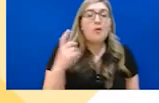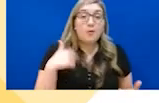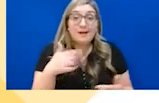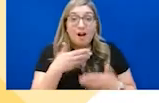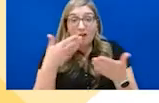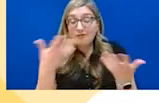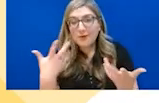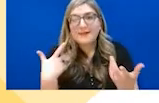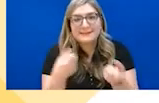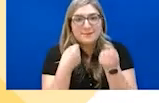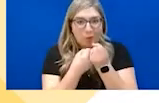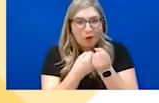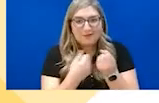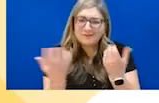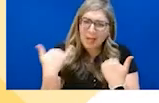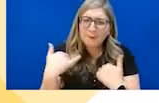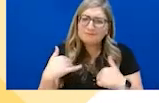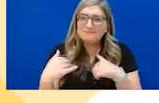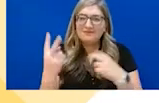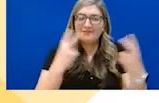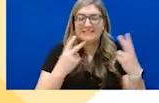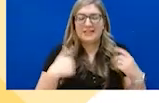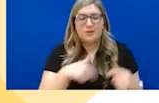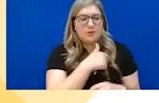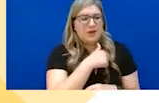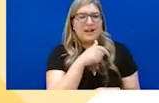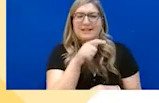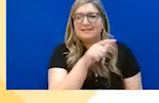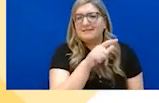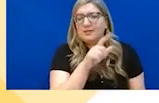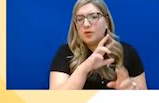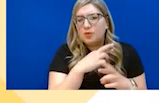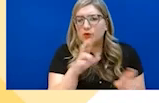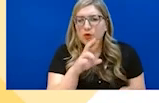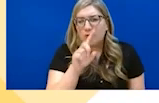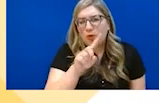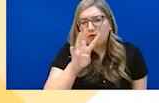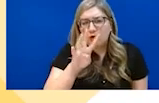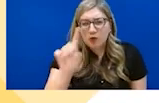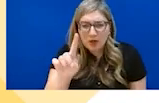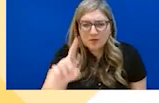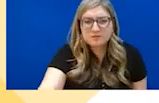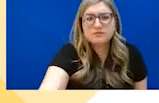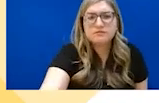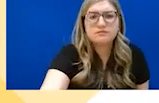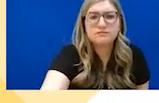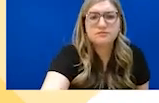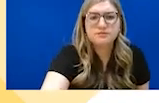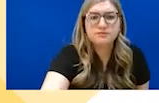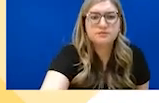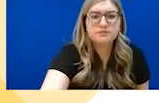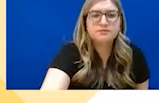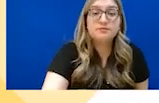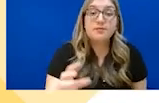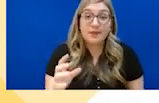over in LI 141. We have one-on-one, or you can make an appointment for any help. We have workshops that are going